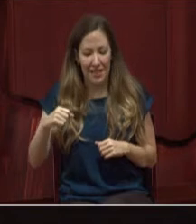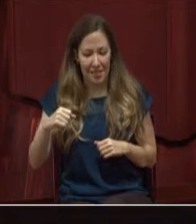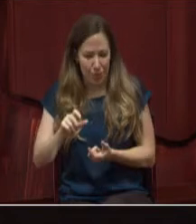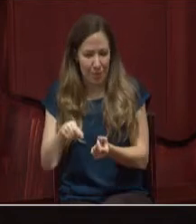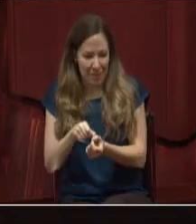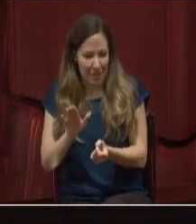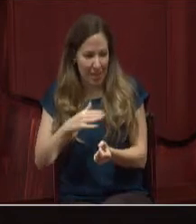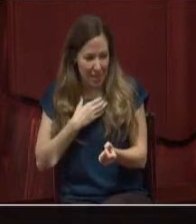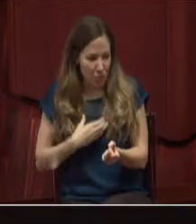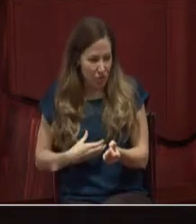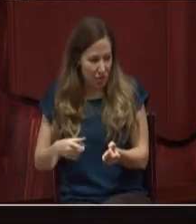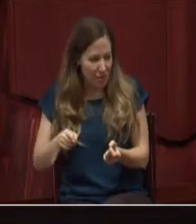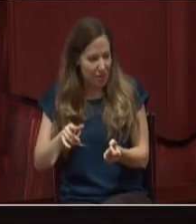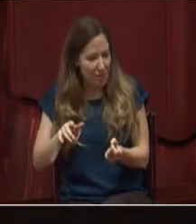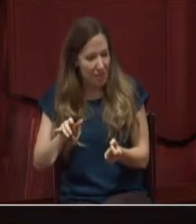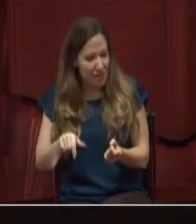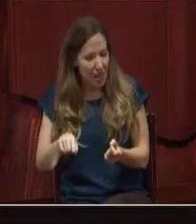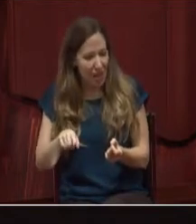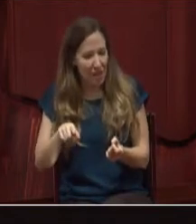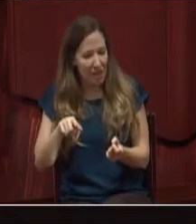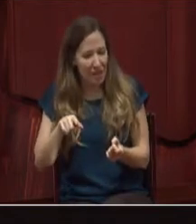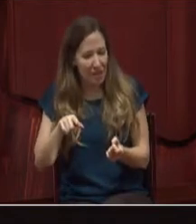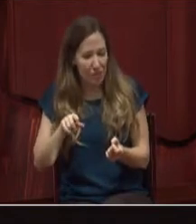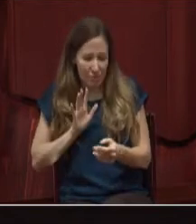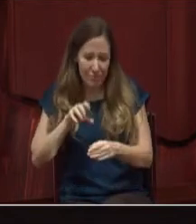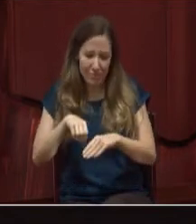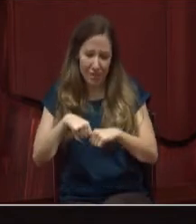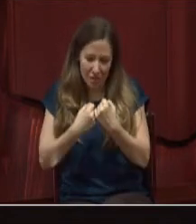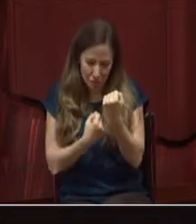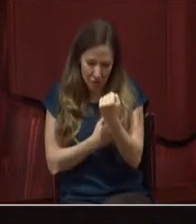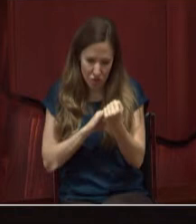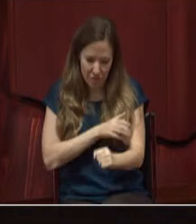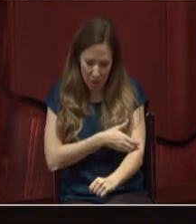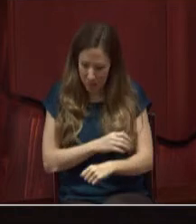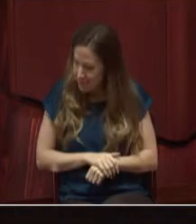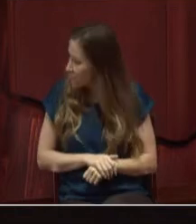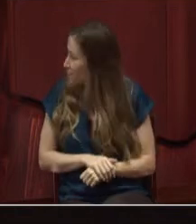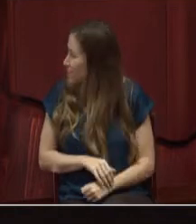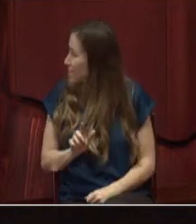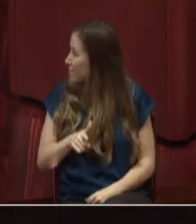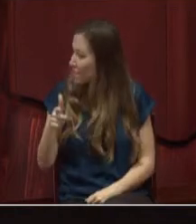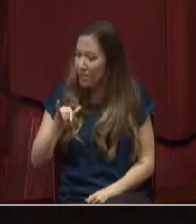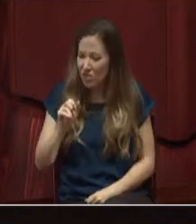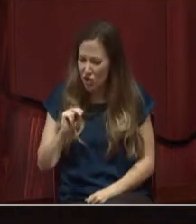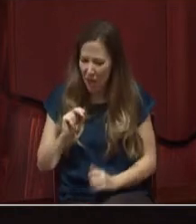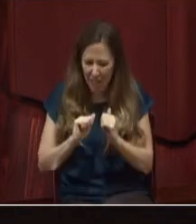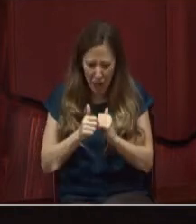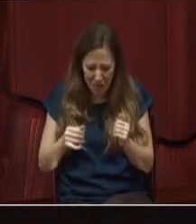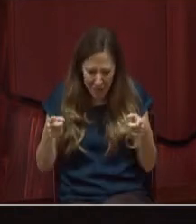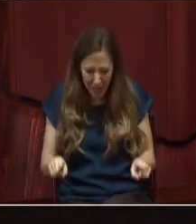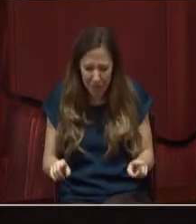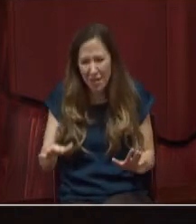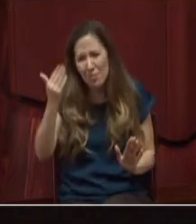wishes that were implemented in the structure that followed. All right. John, let me ask you, how was it codified? Now, it's one thing to have